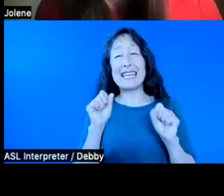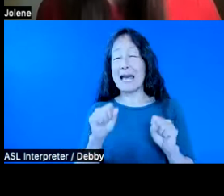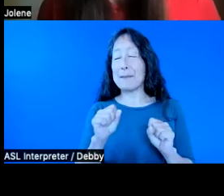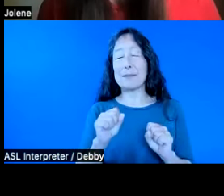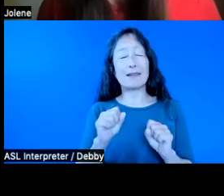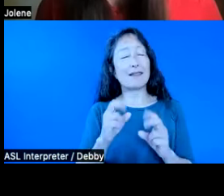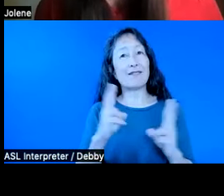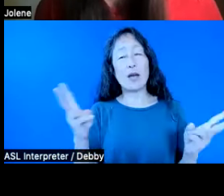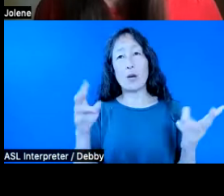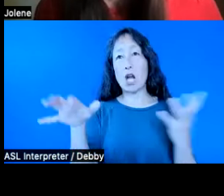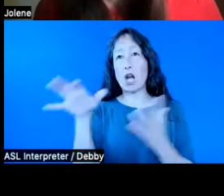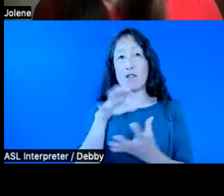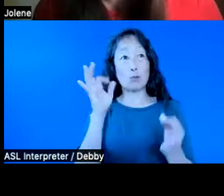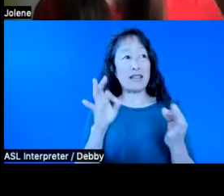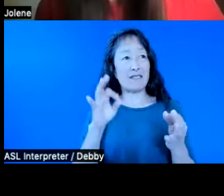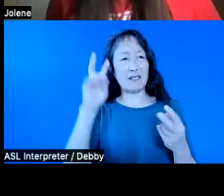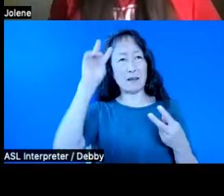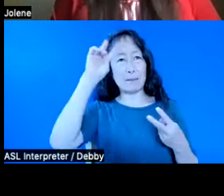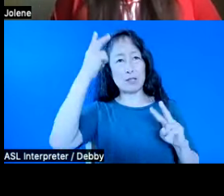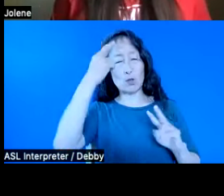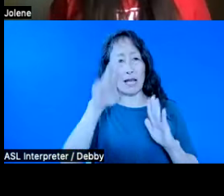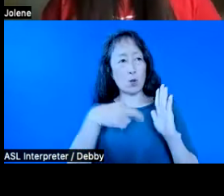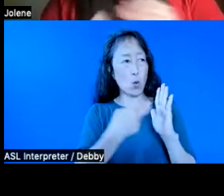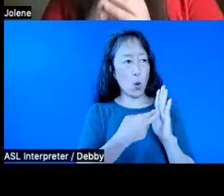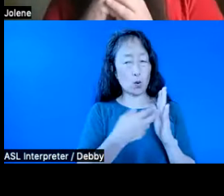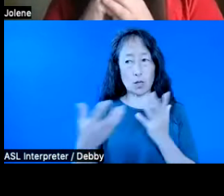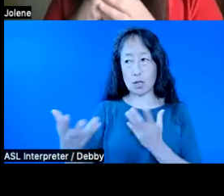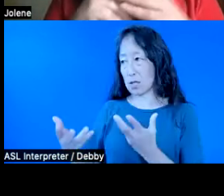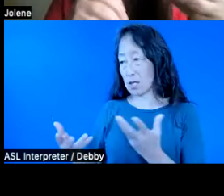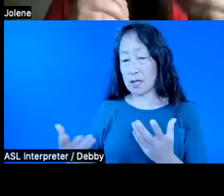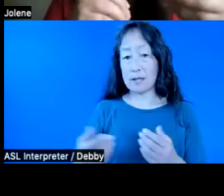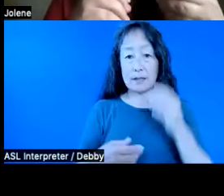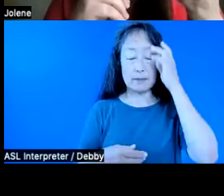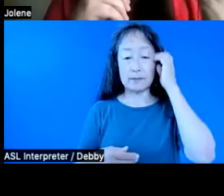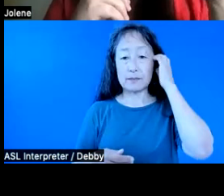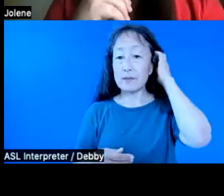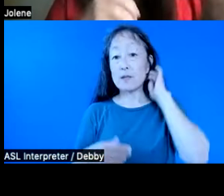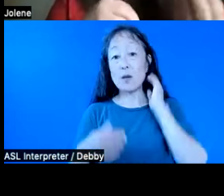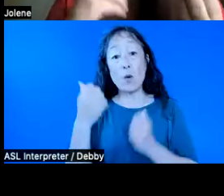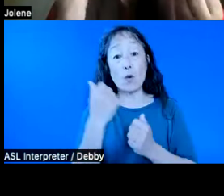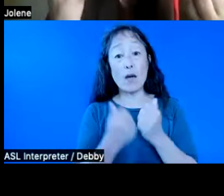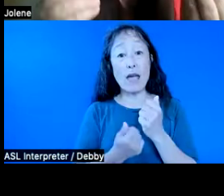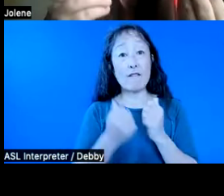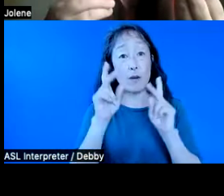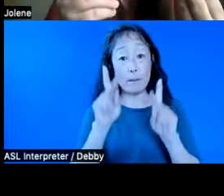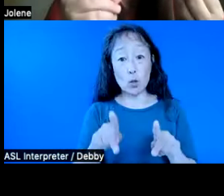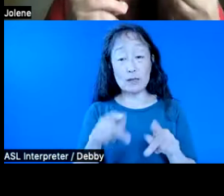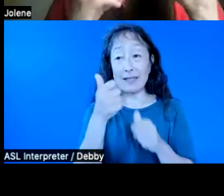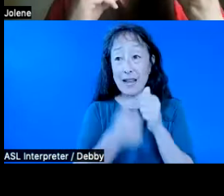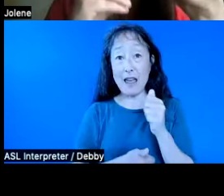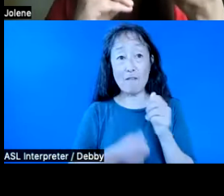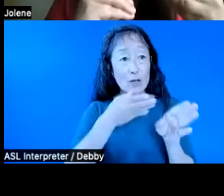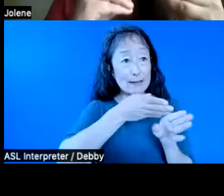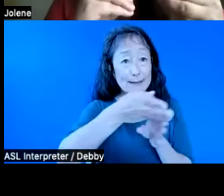misunderstanding about the roles of how you're supposed to be together. And so, you know, as I said, every person, every discipline on the SART